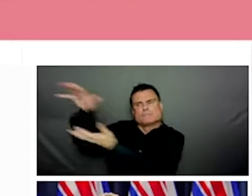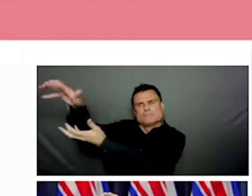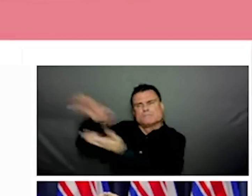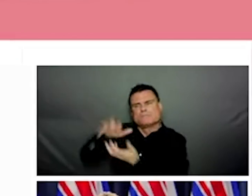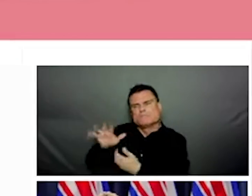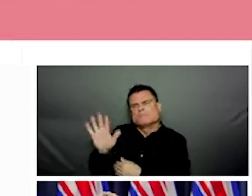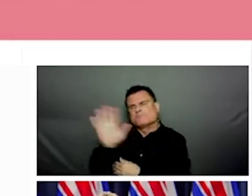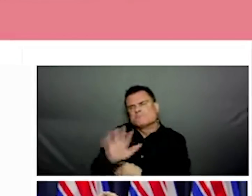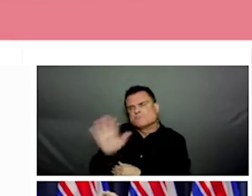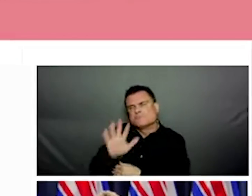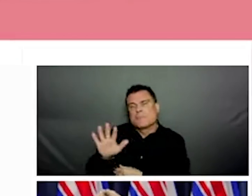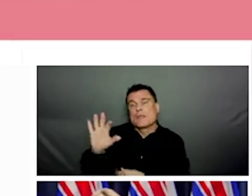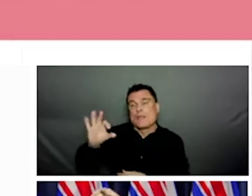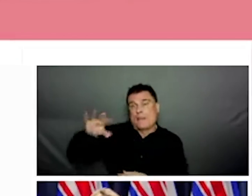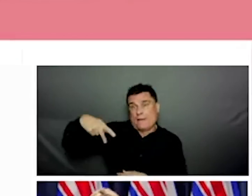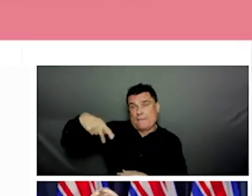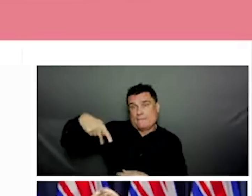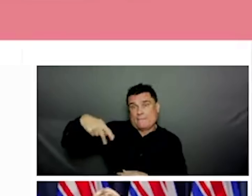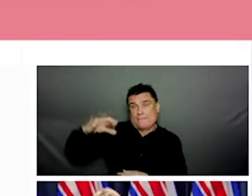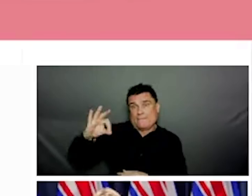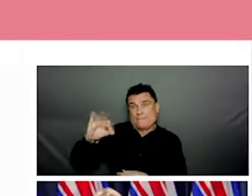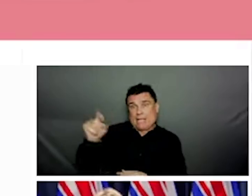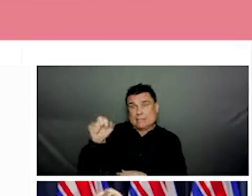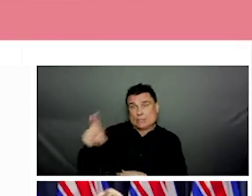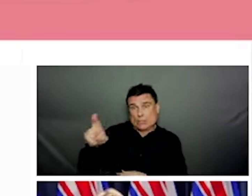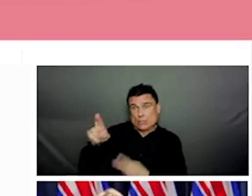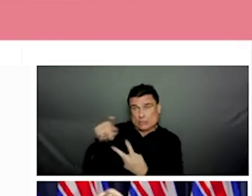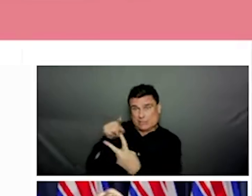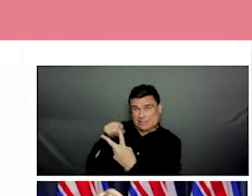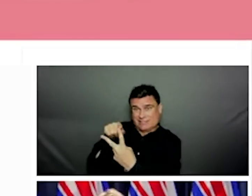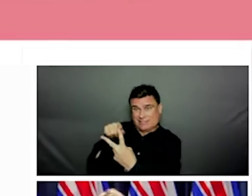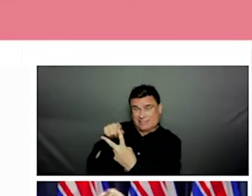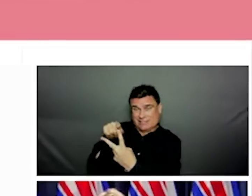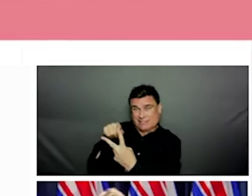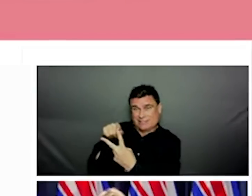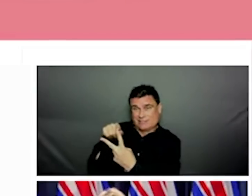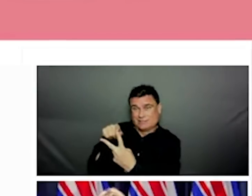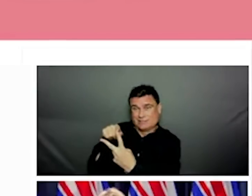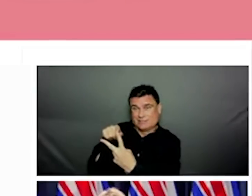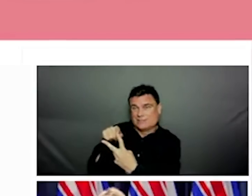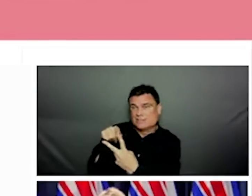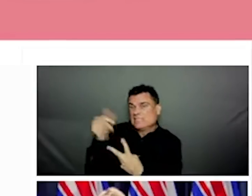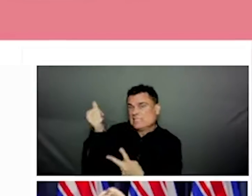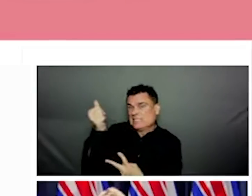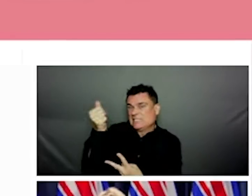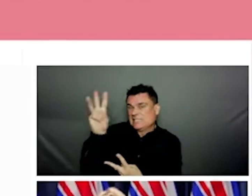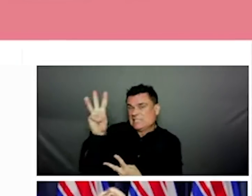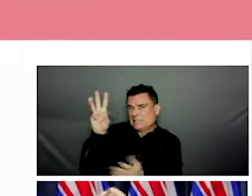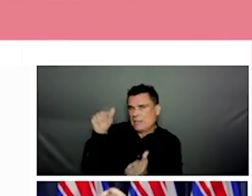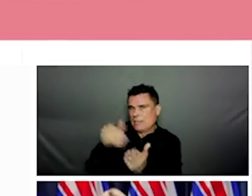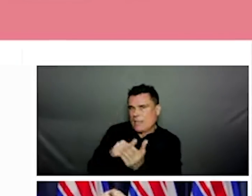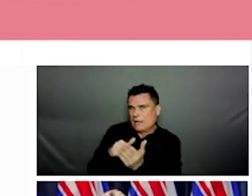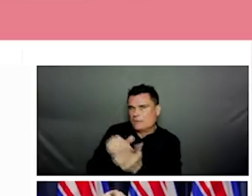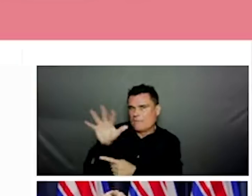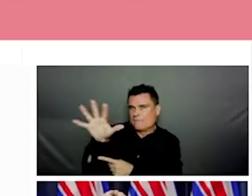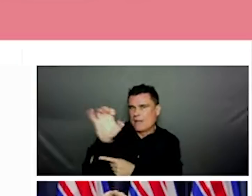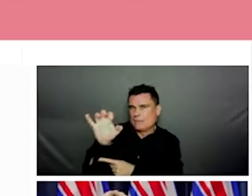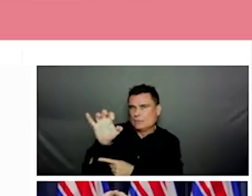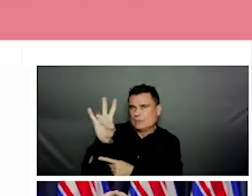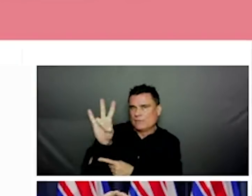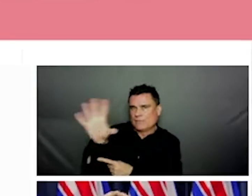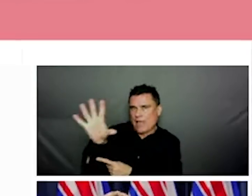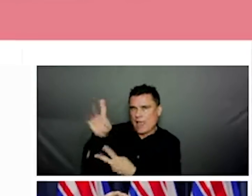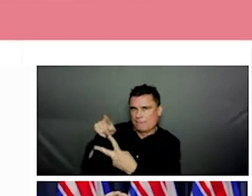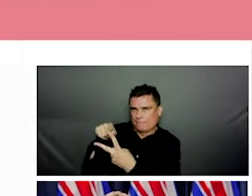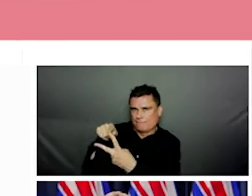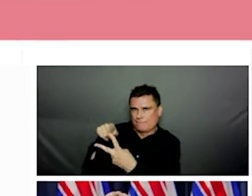received the packing labels, so we expect it to arrive within the following 2 to 3 days, depending on